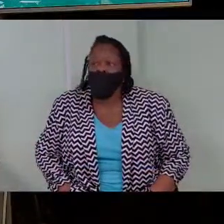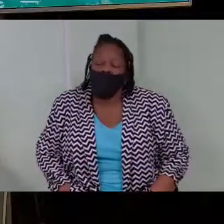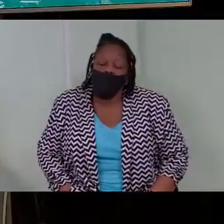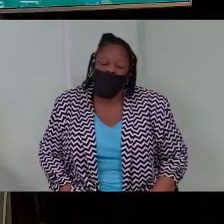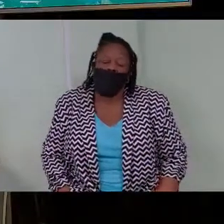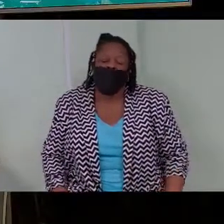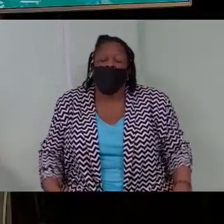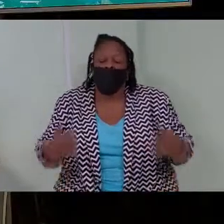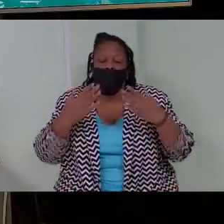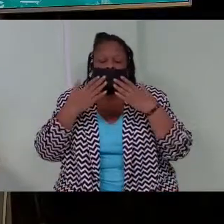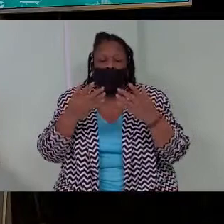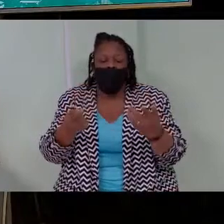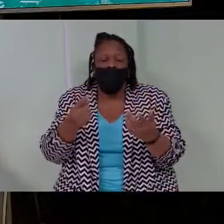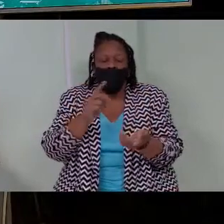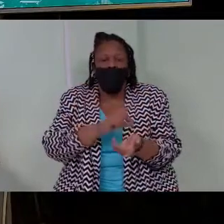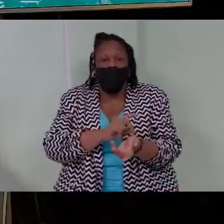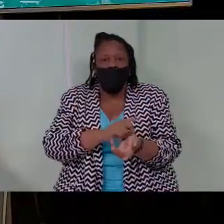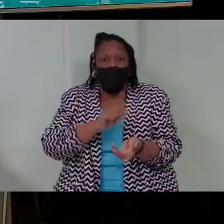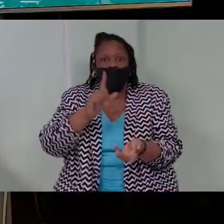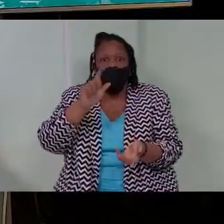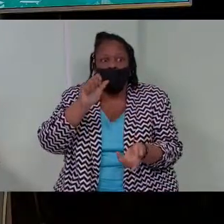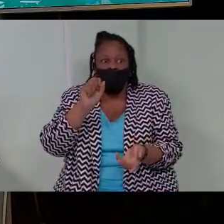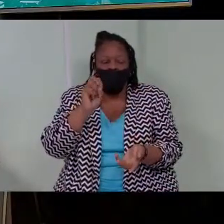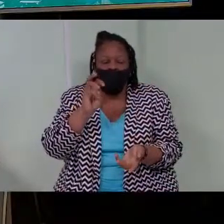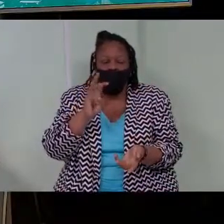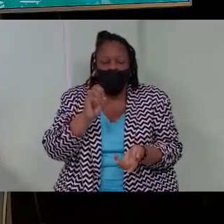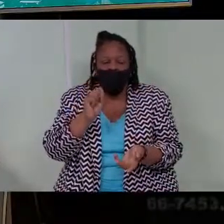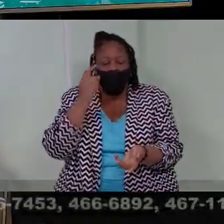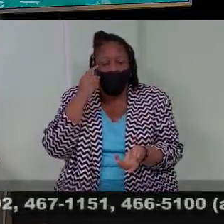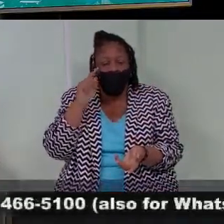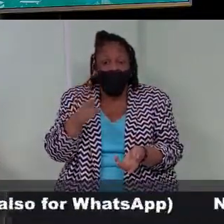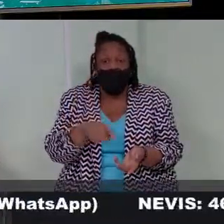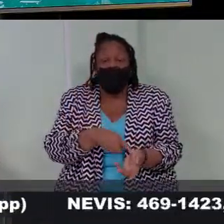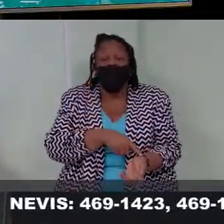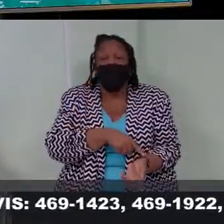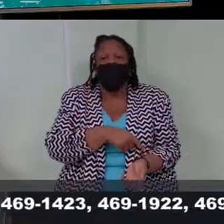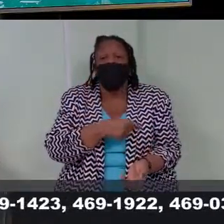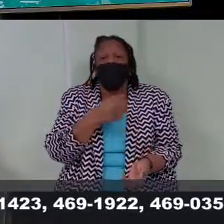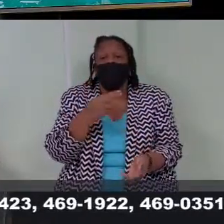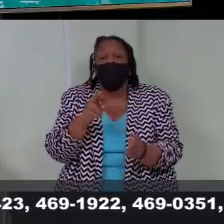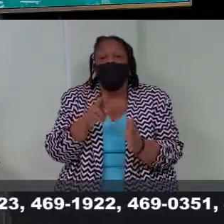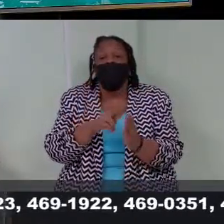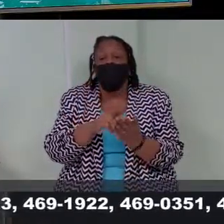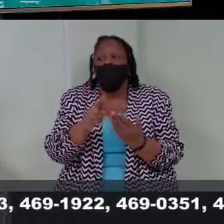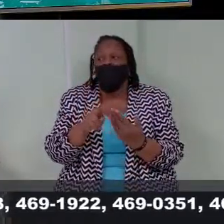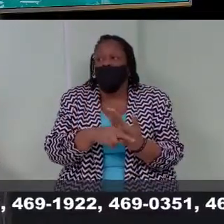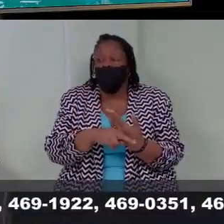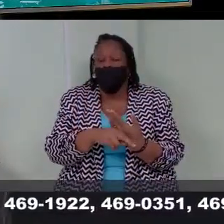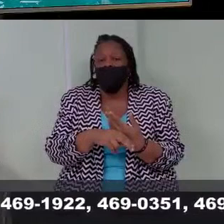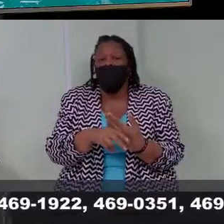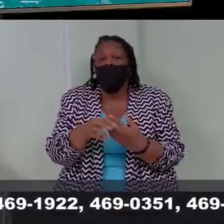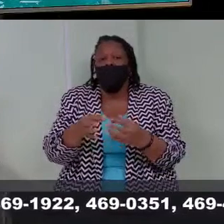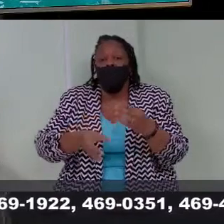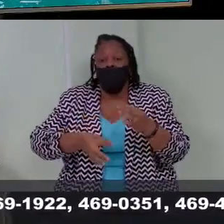Thank you, Dr. Laws, for that comprehensive report. I too choose to take